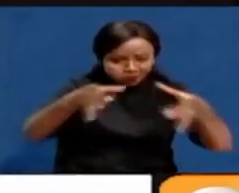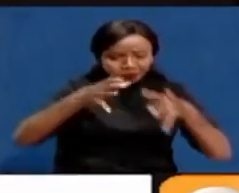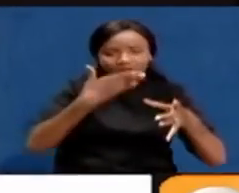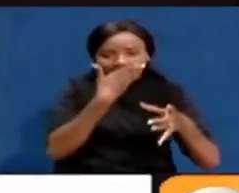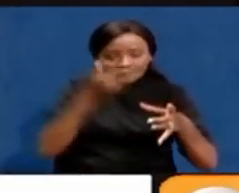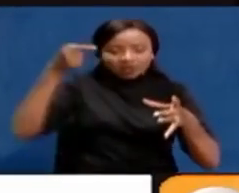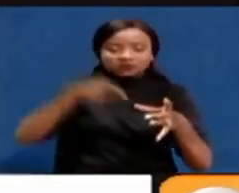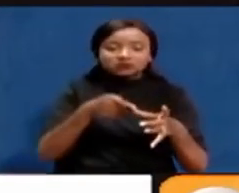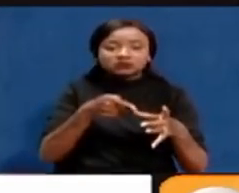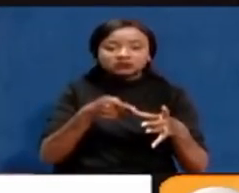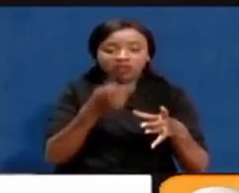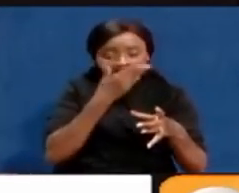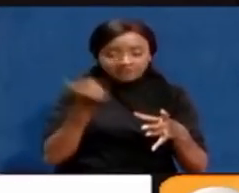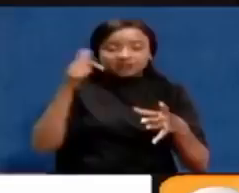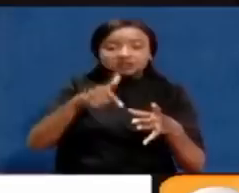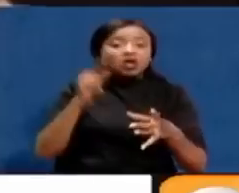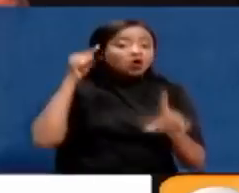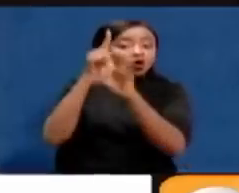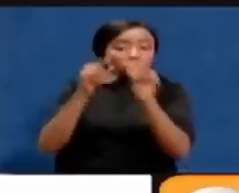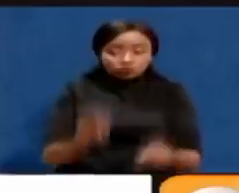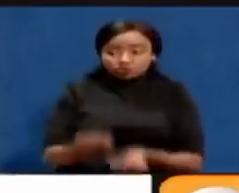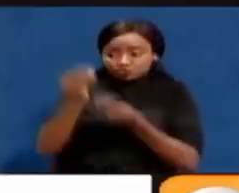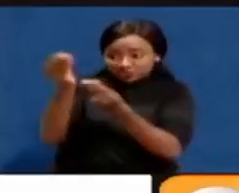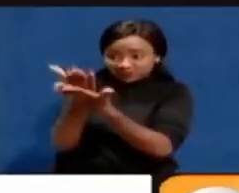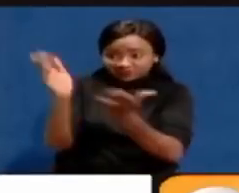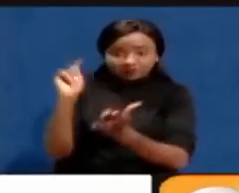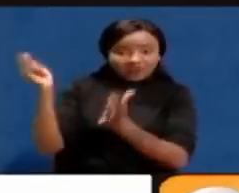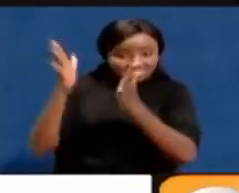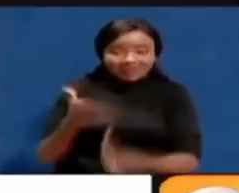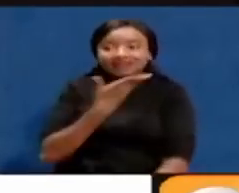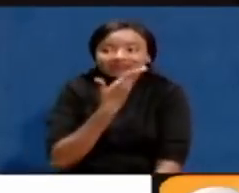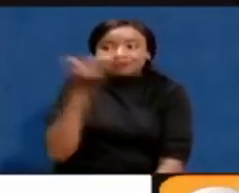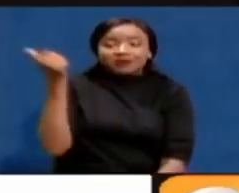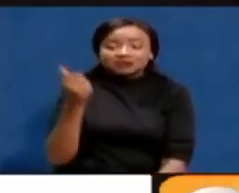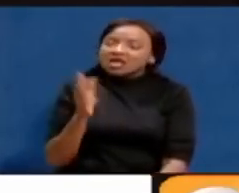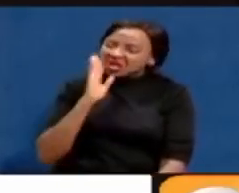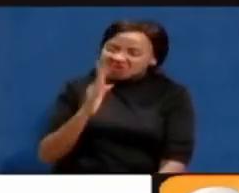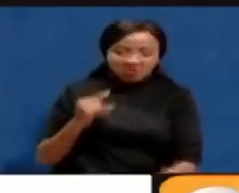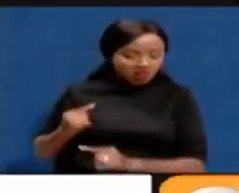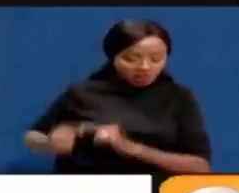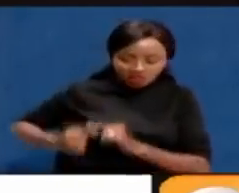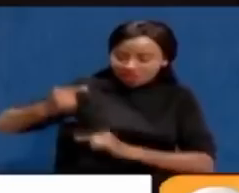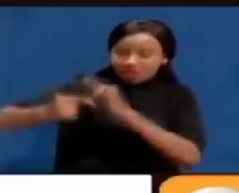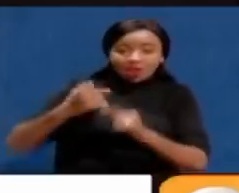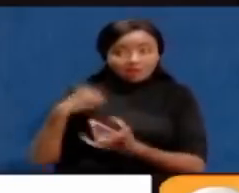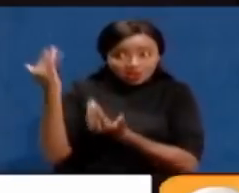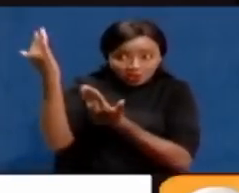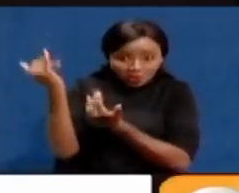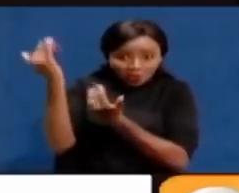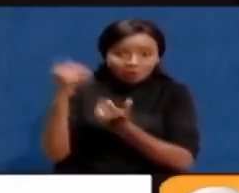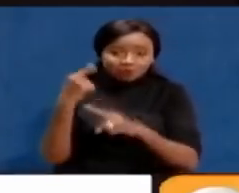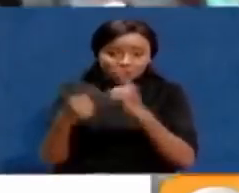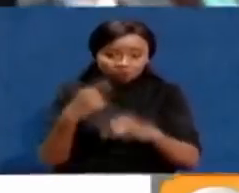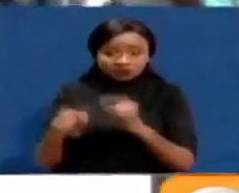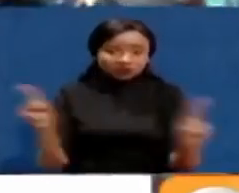our country has in order to give our people the best. And we shall continue to do that, and I hope we will do